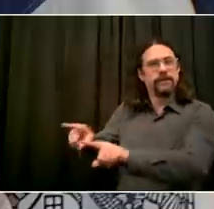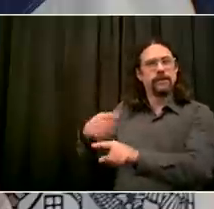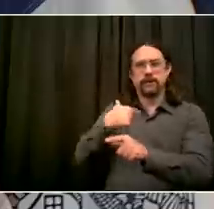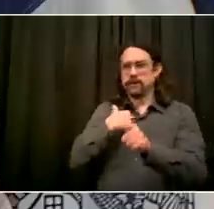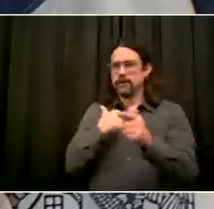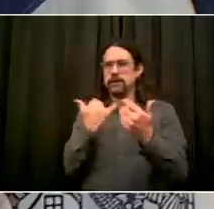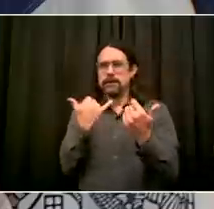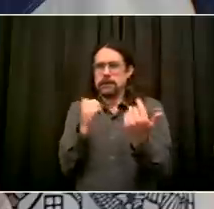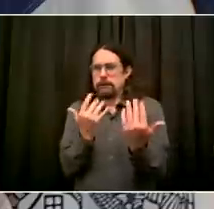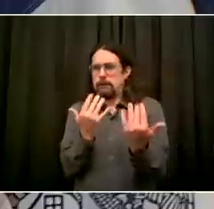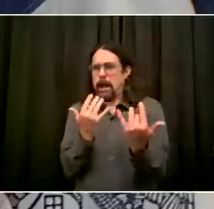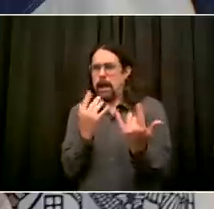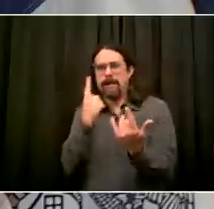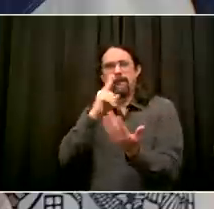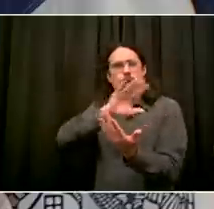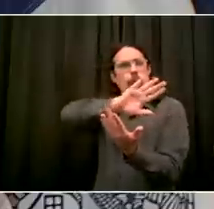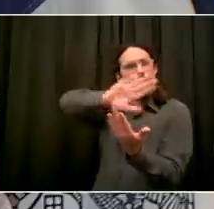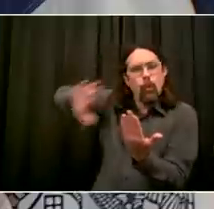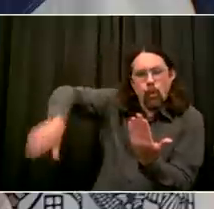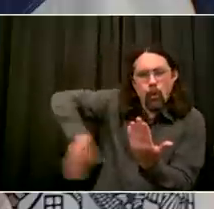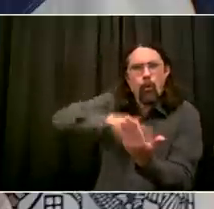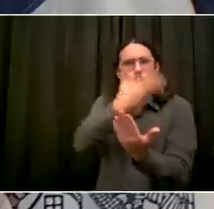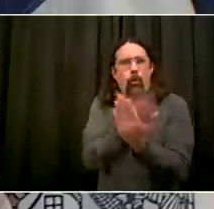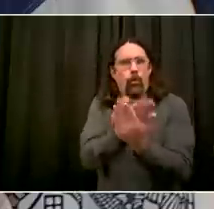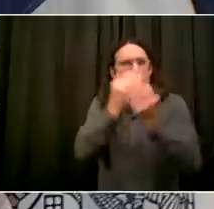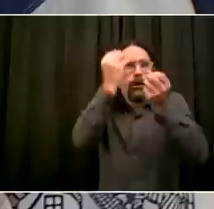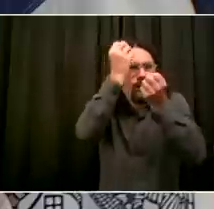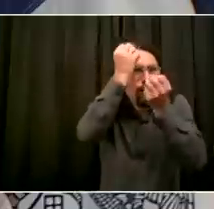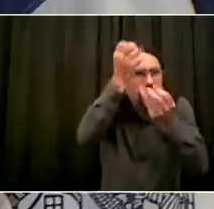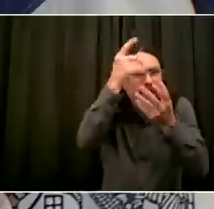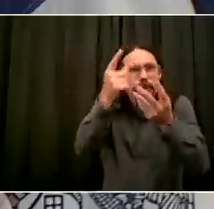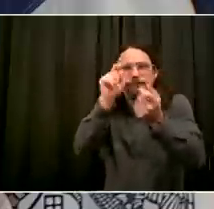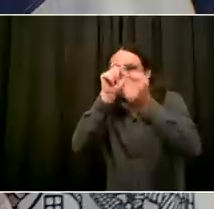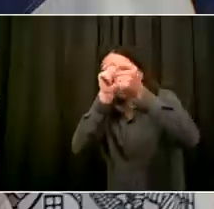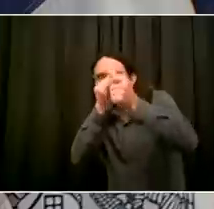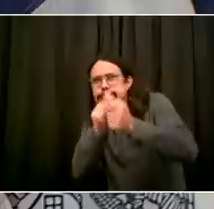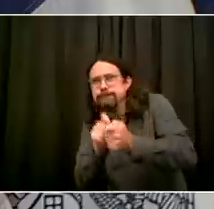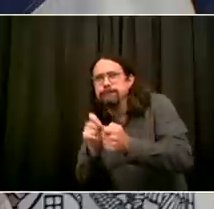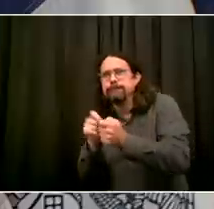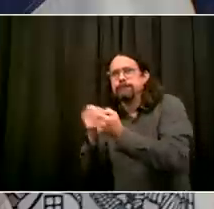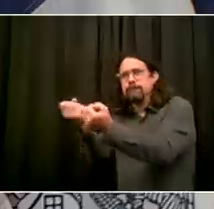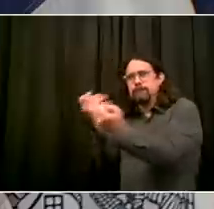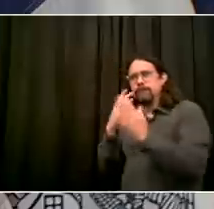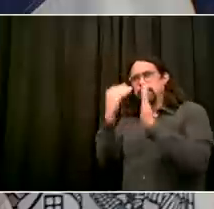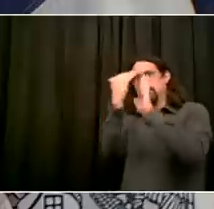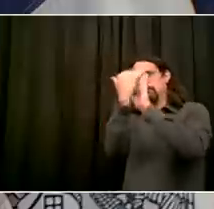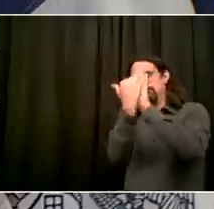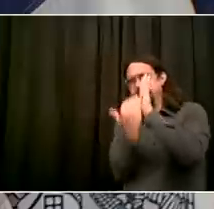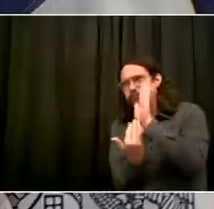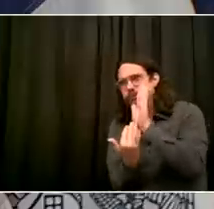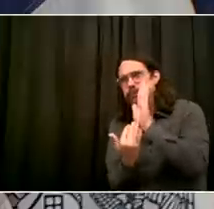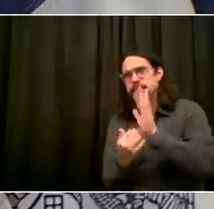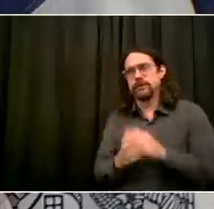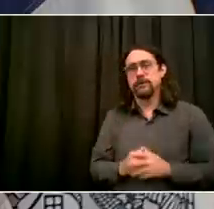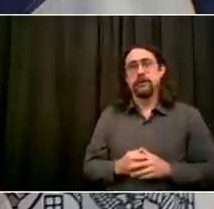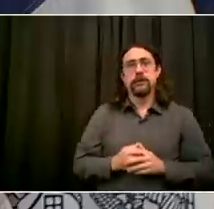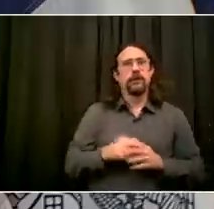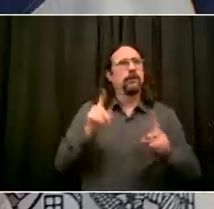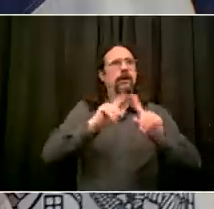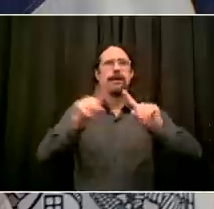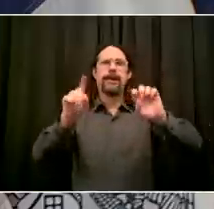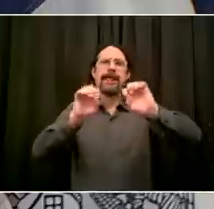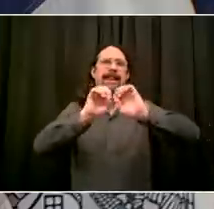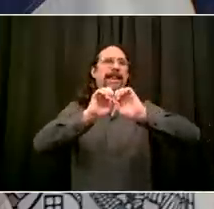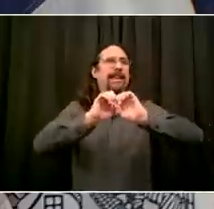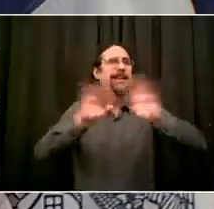FDNY got there to address the situation and disperse people. But in terms of summonses and other consequences, I'll get you